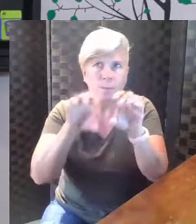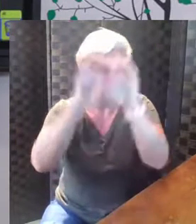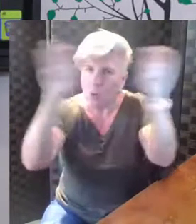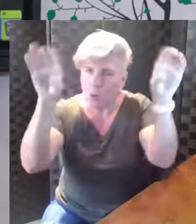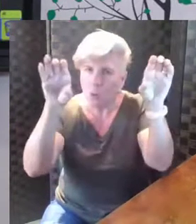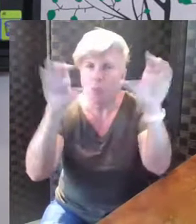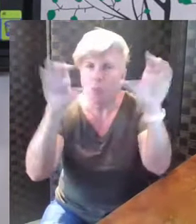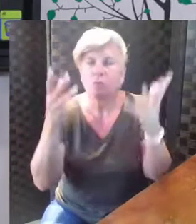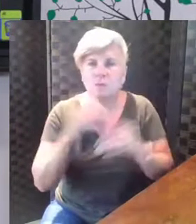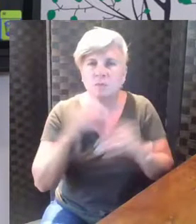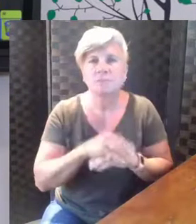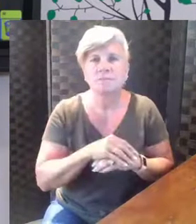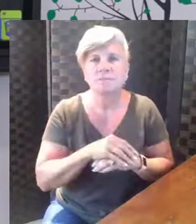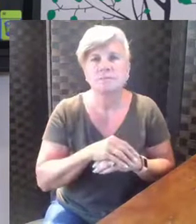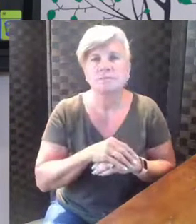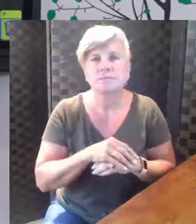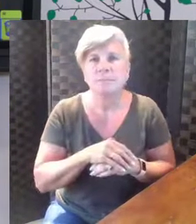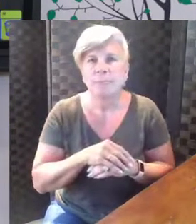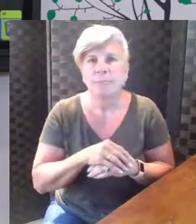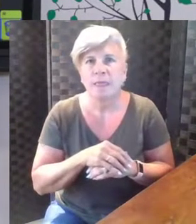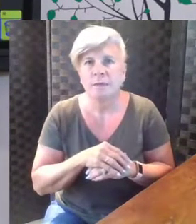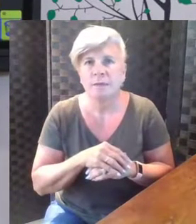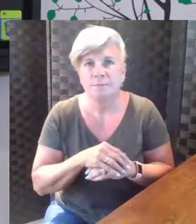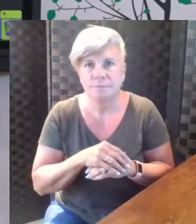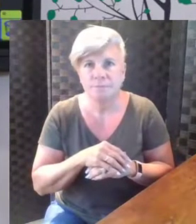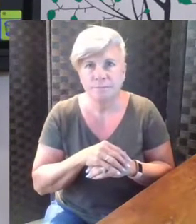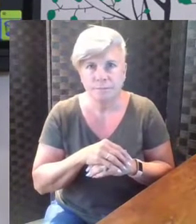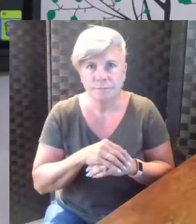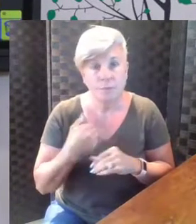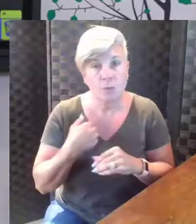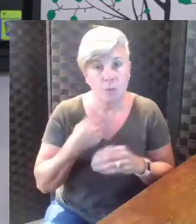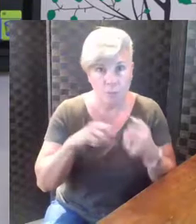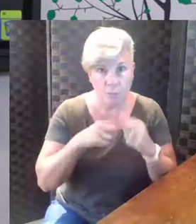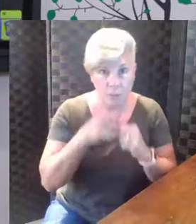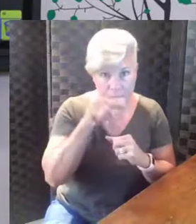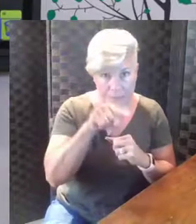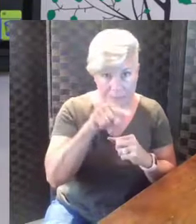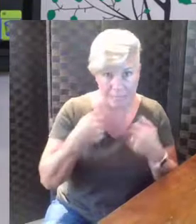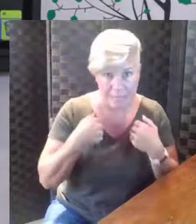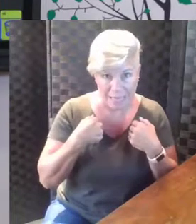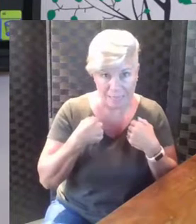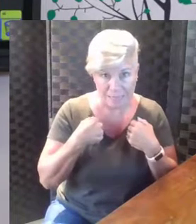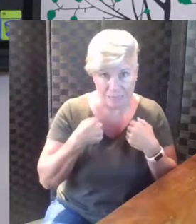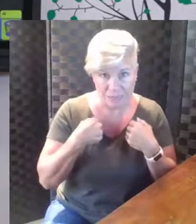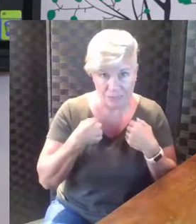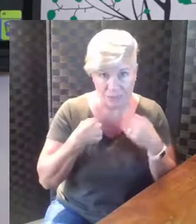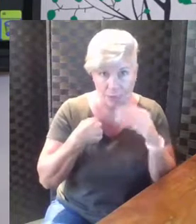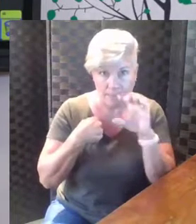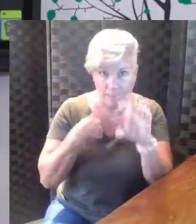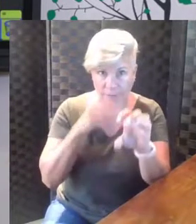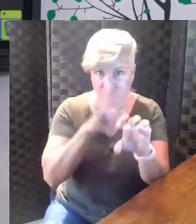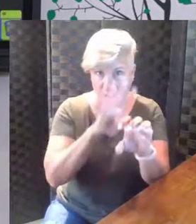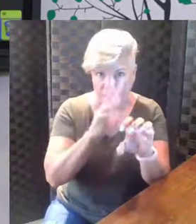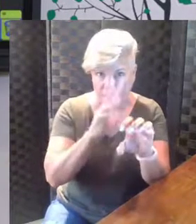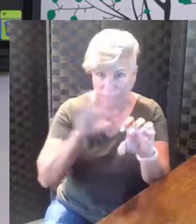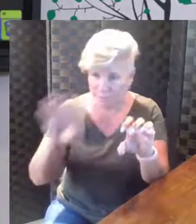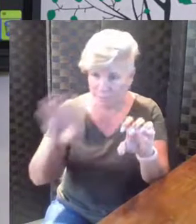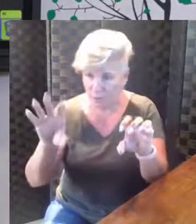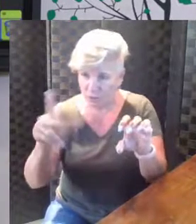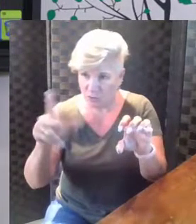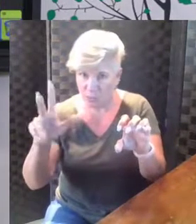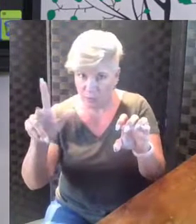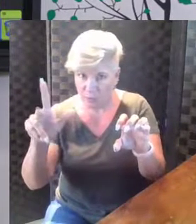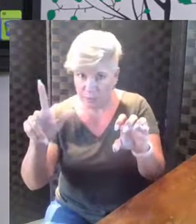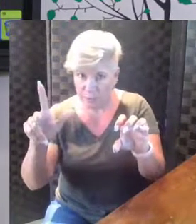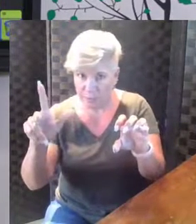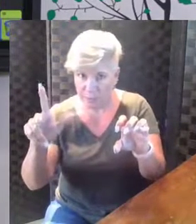model that you may call it. And we have a problem down here that has a part of 46 and a part